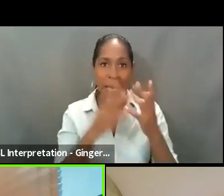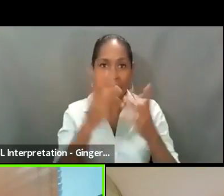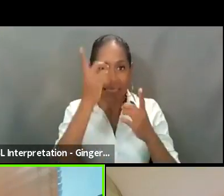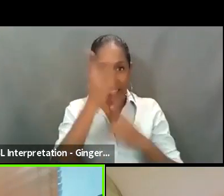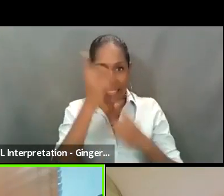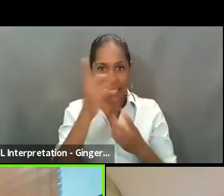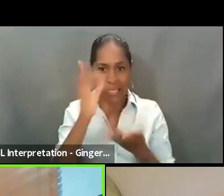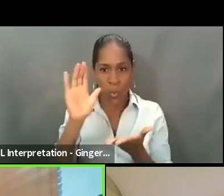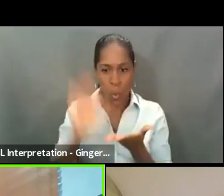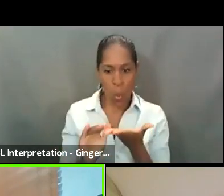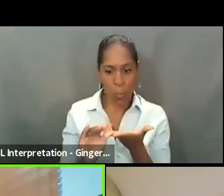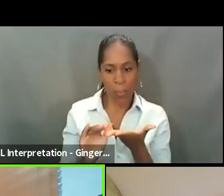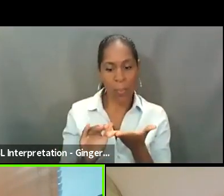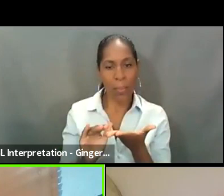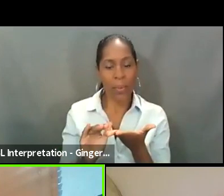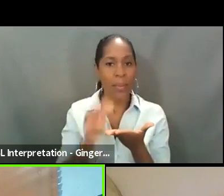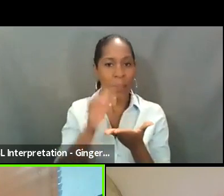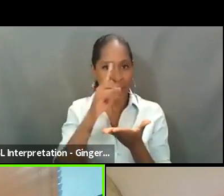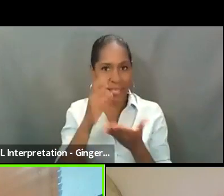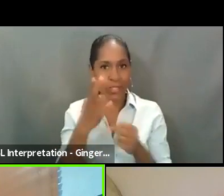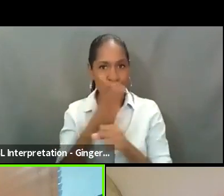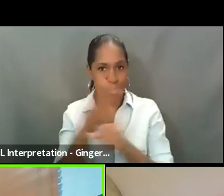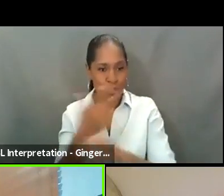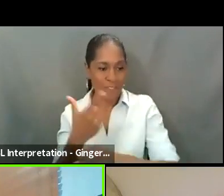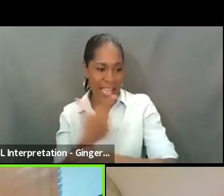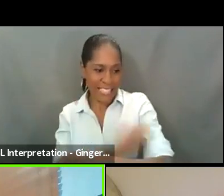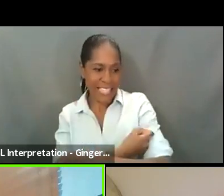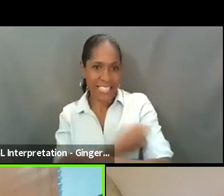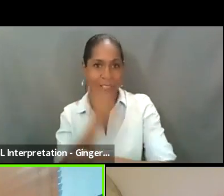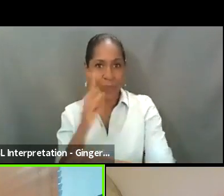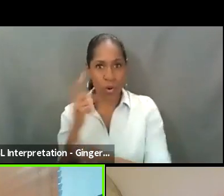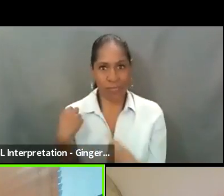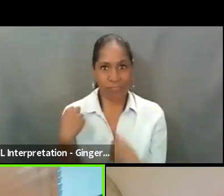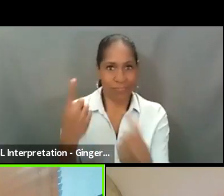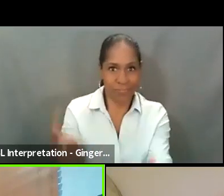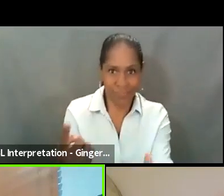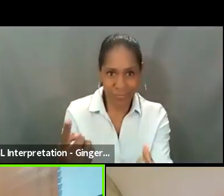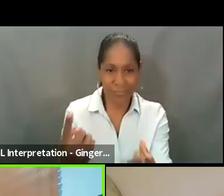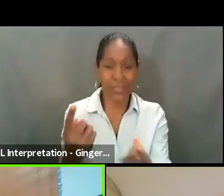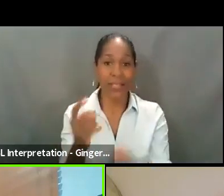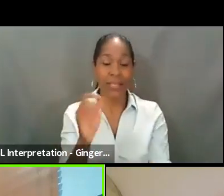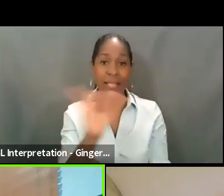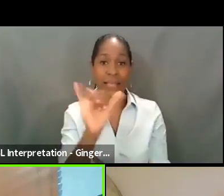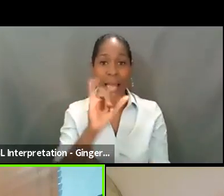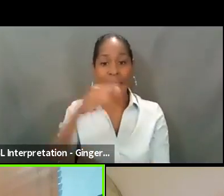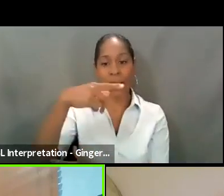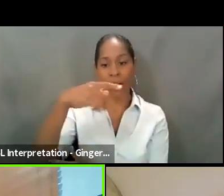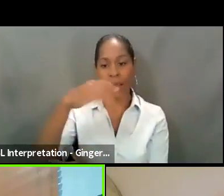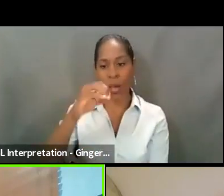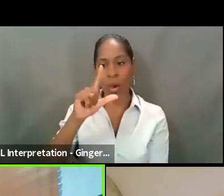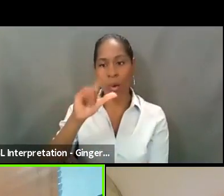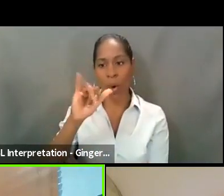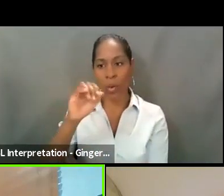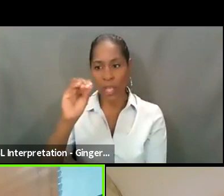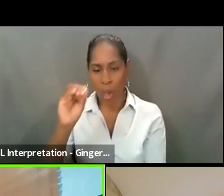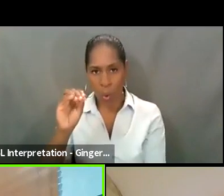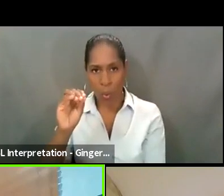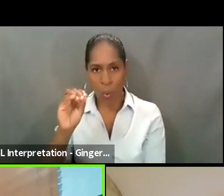vaccines that we have used for a long time, like polio or diphtheria